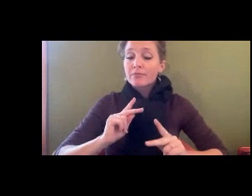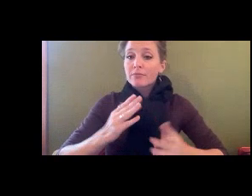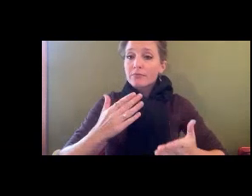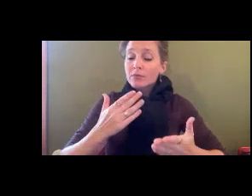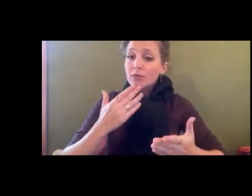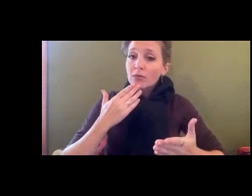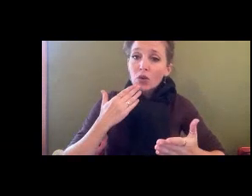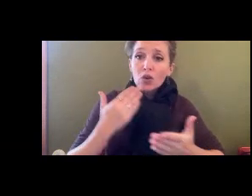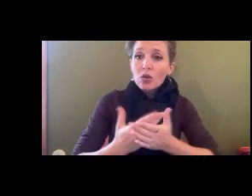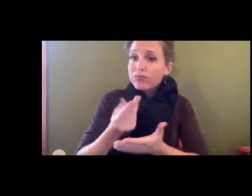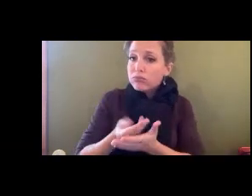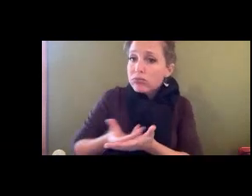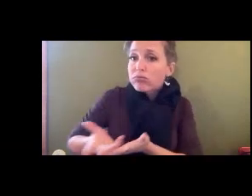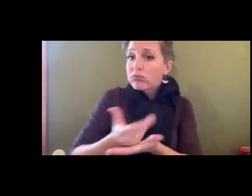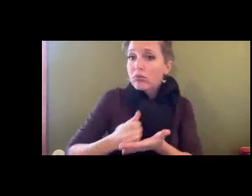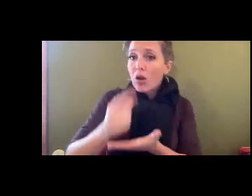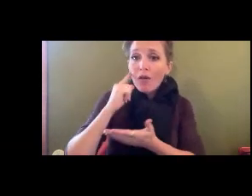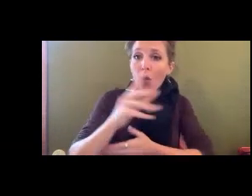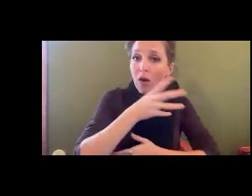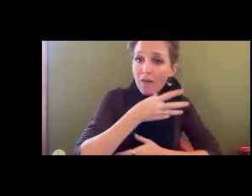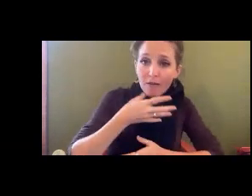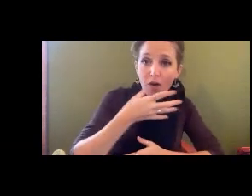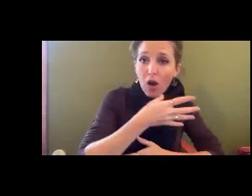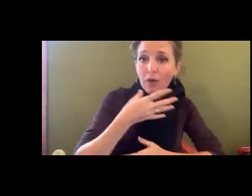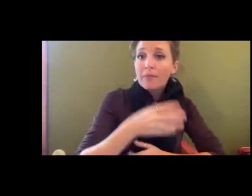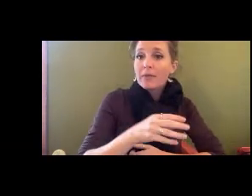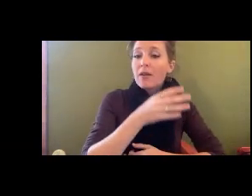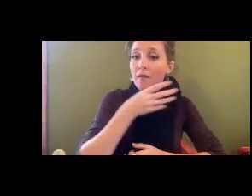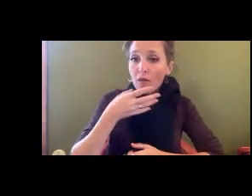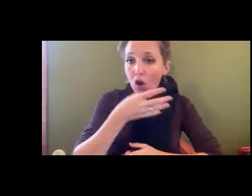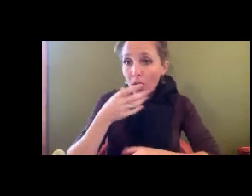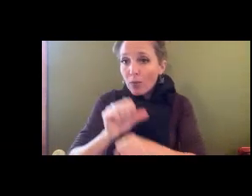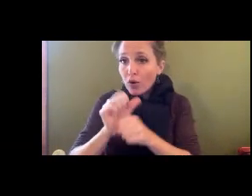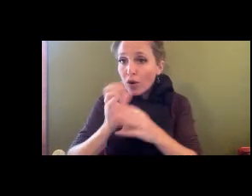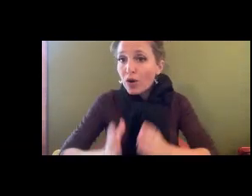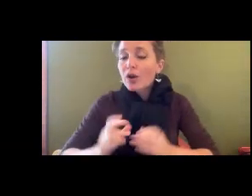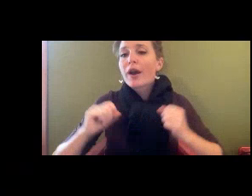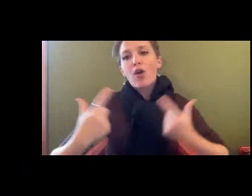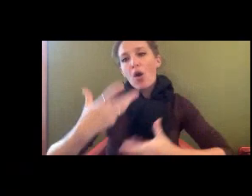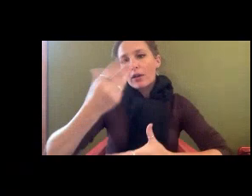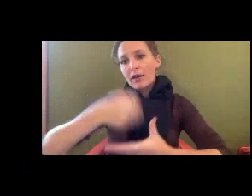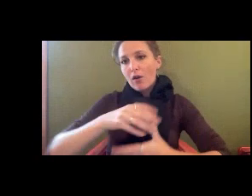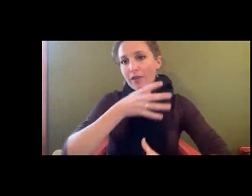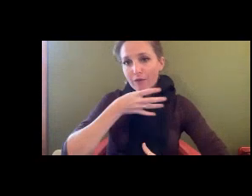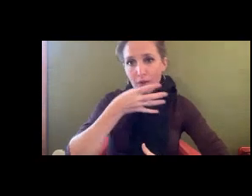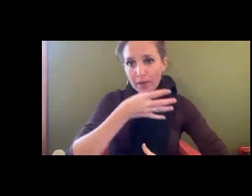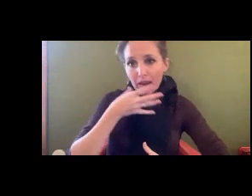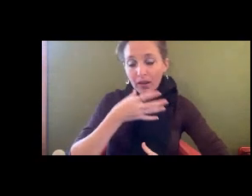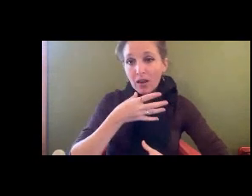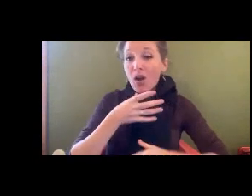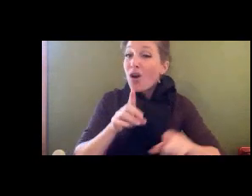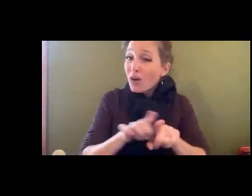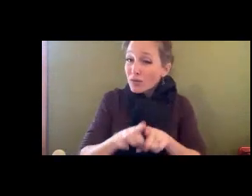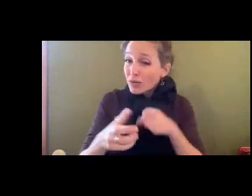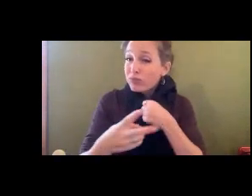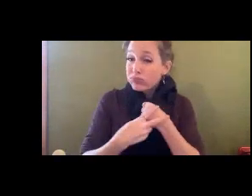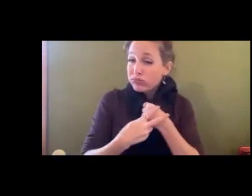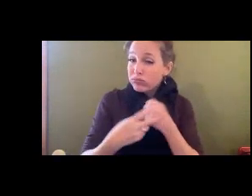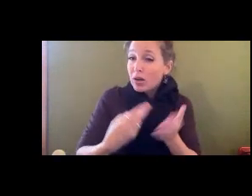farmers and farm workers and all of those engaged in farming, while also conserving our resources in the face